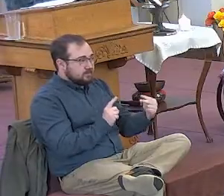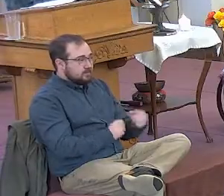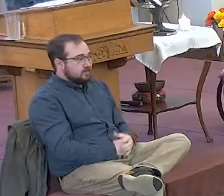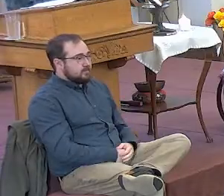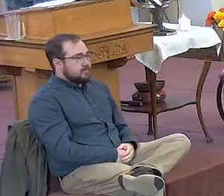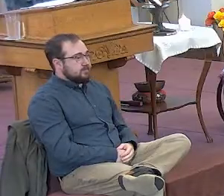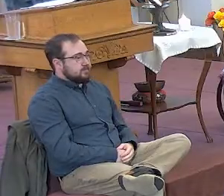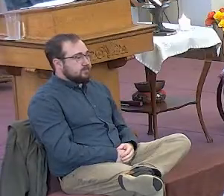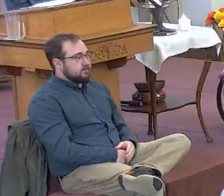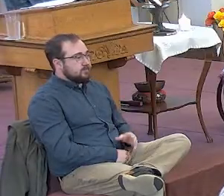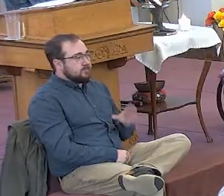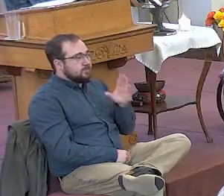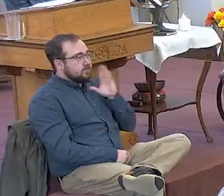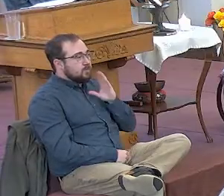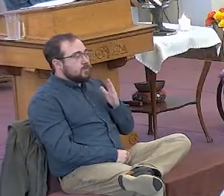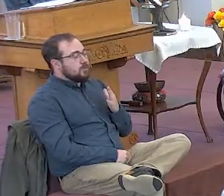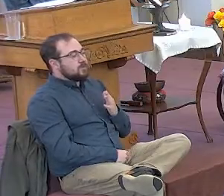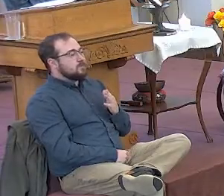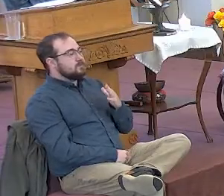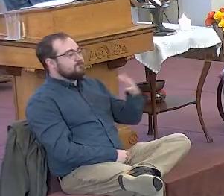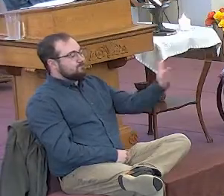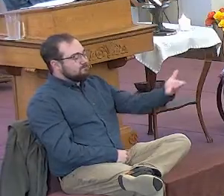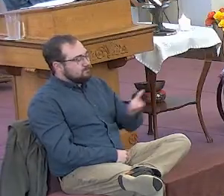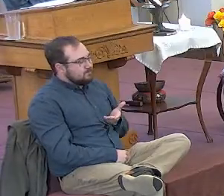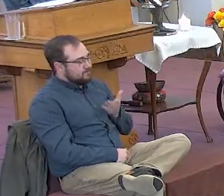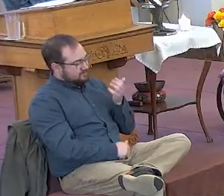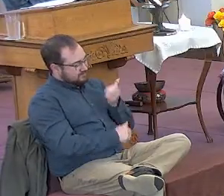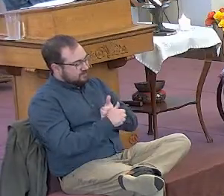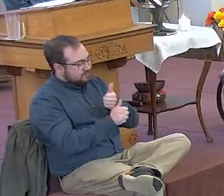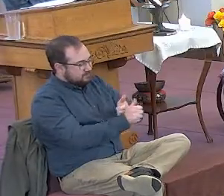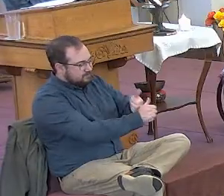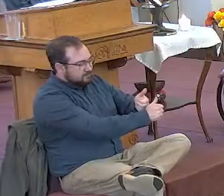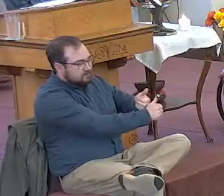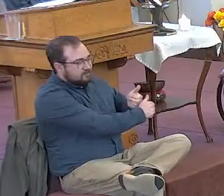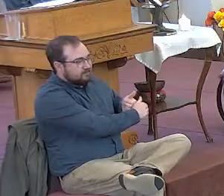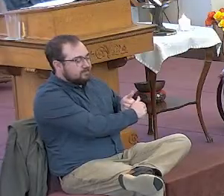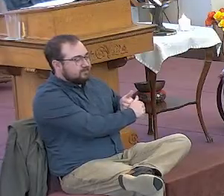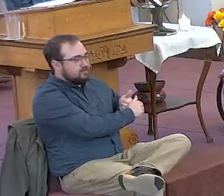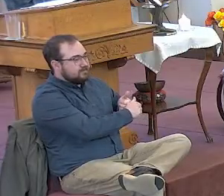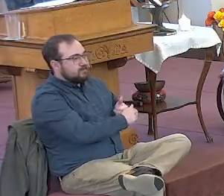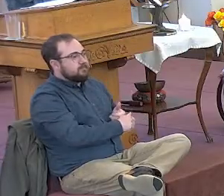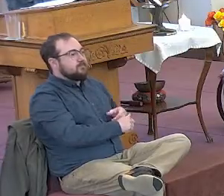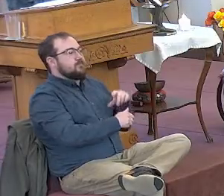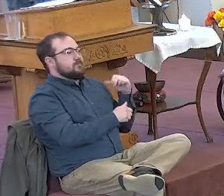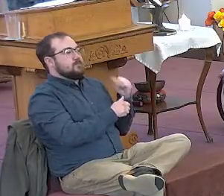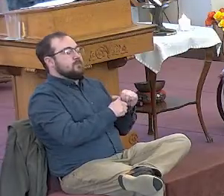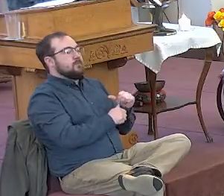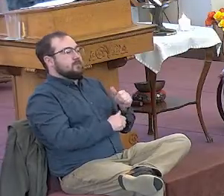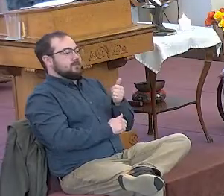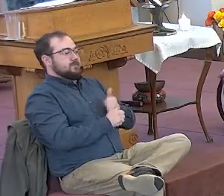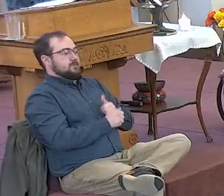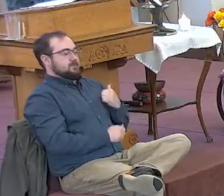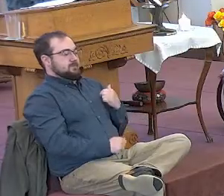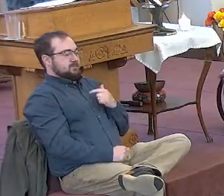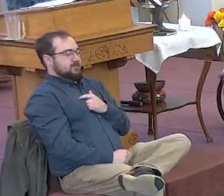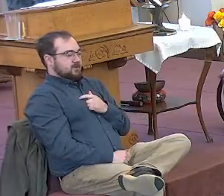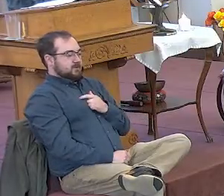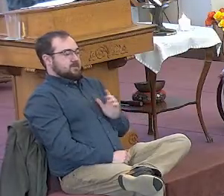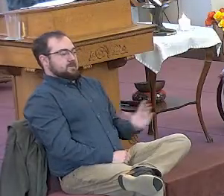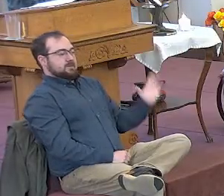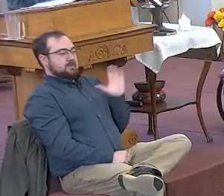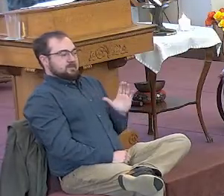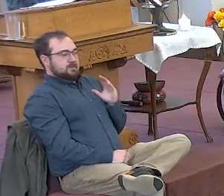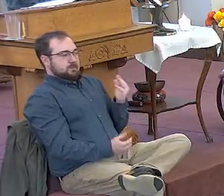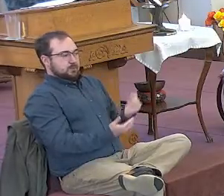Will you extend a warm welcome to each of them, remembering that each one of us were a new